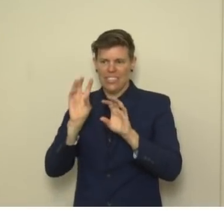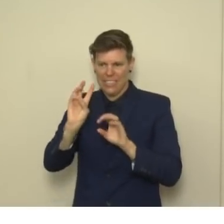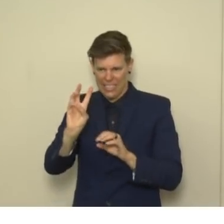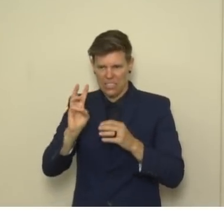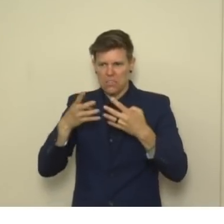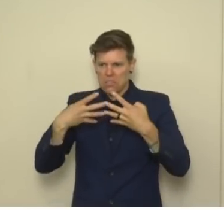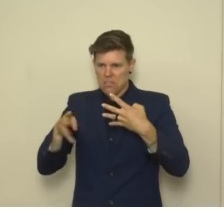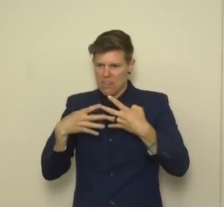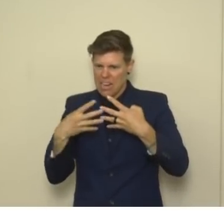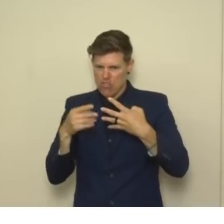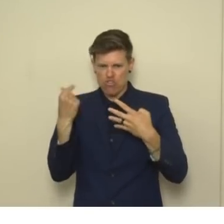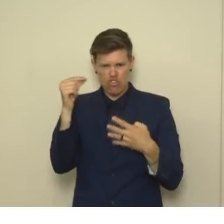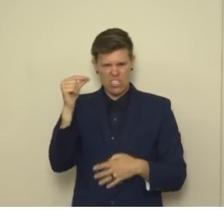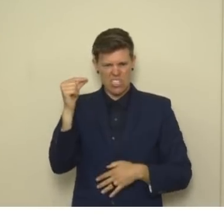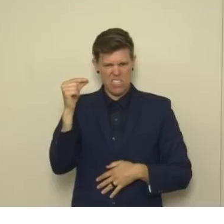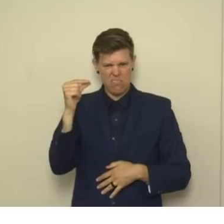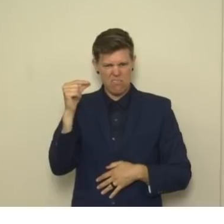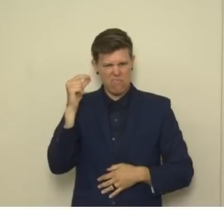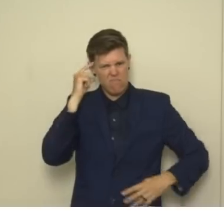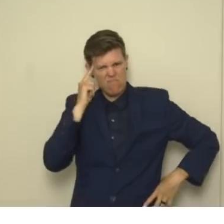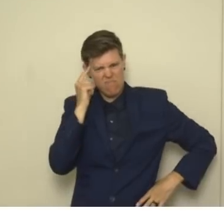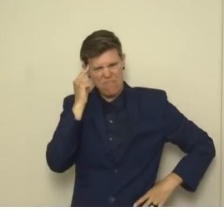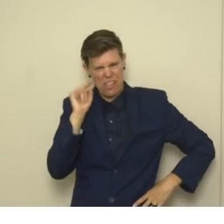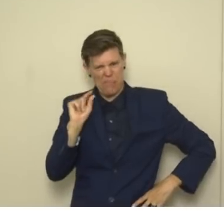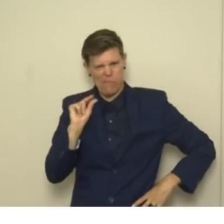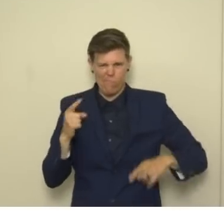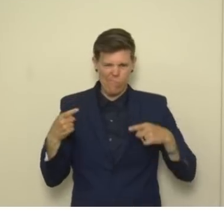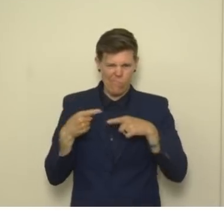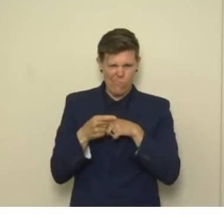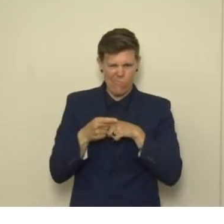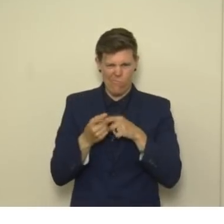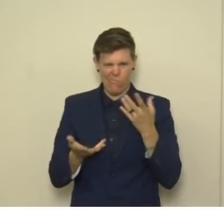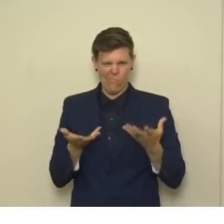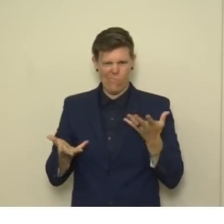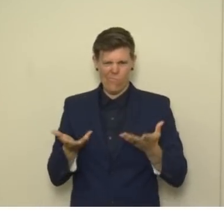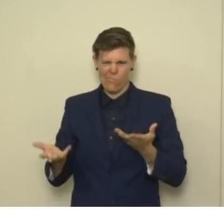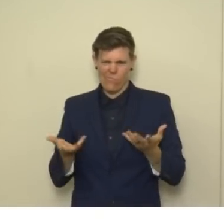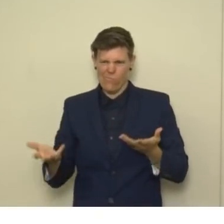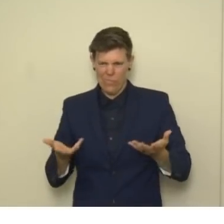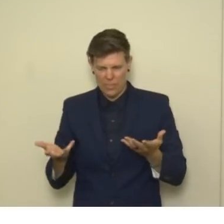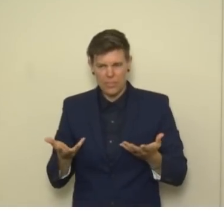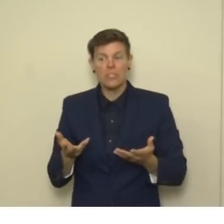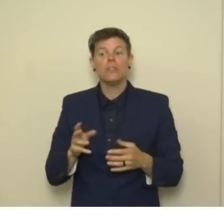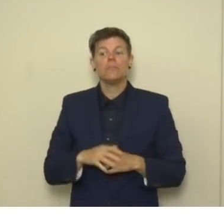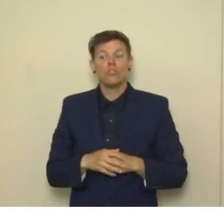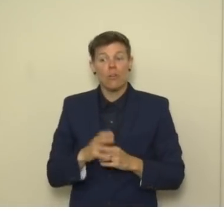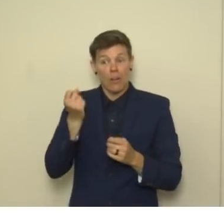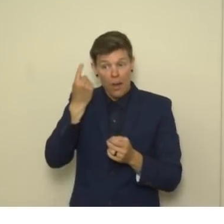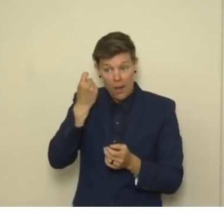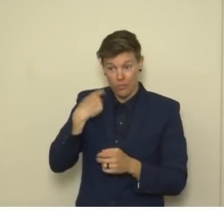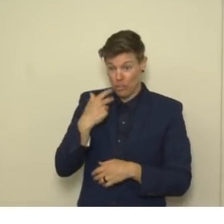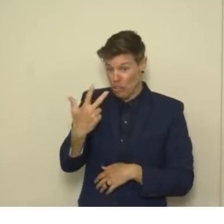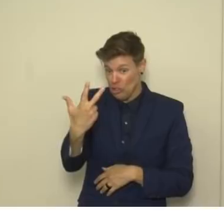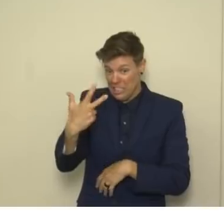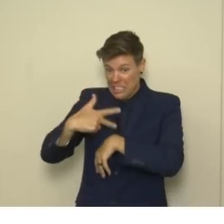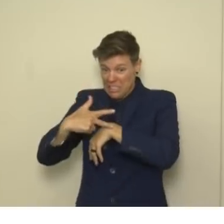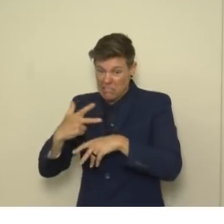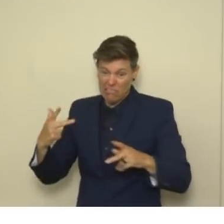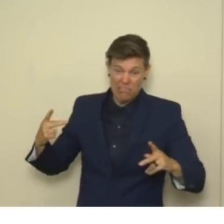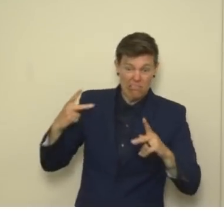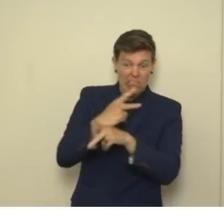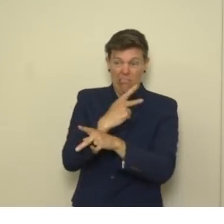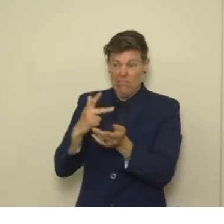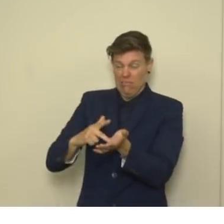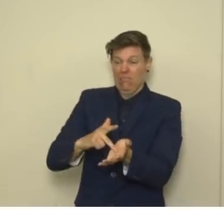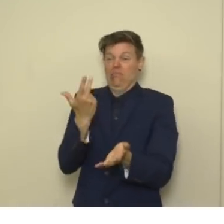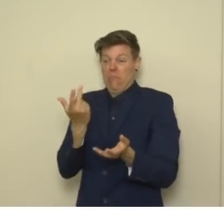can see contact tracing. We have 3 times as many cases, as I mentioned, as we'd had 5 weeks ago. Also, our contact tracers